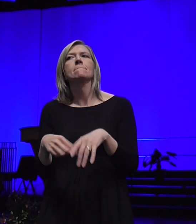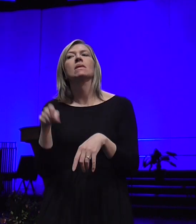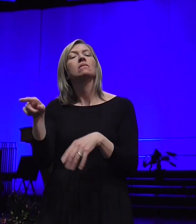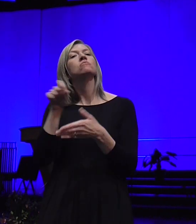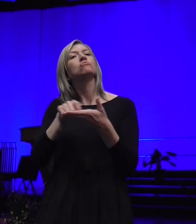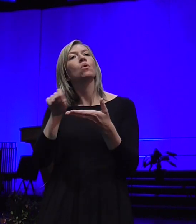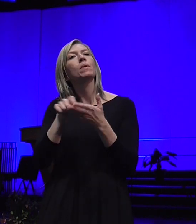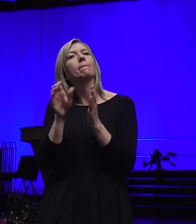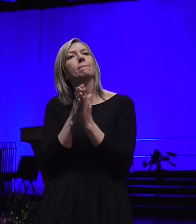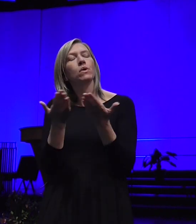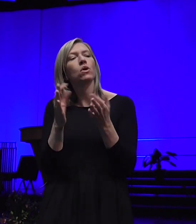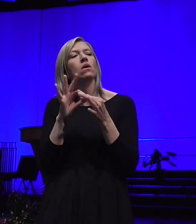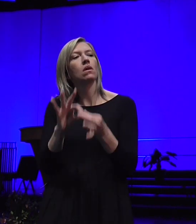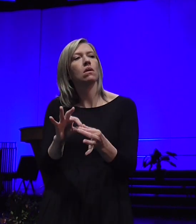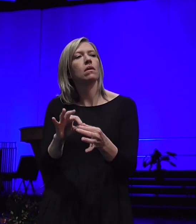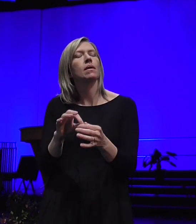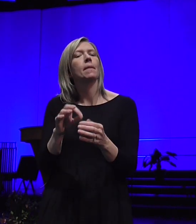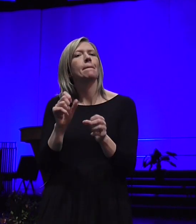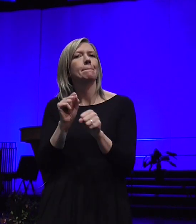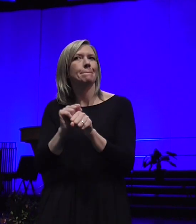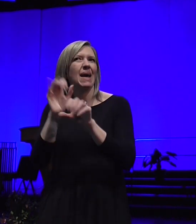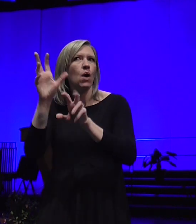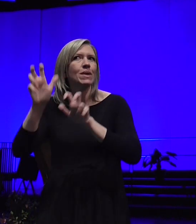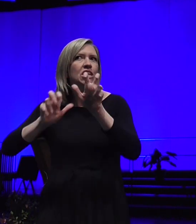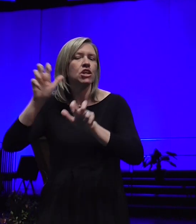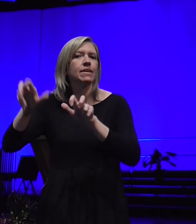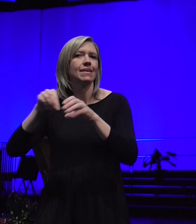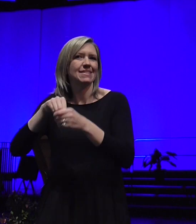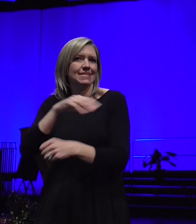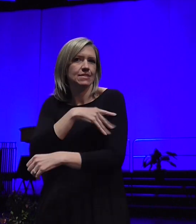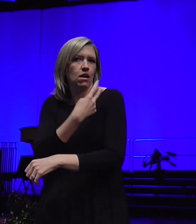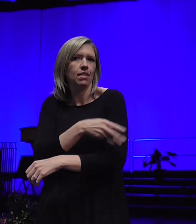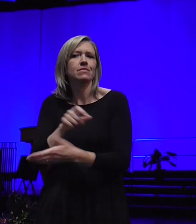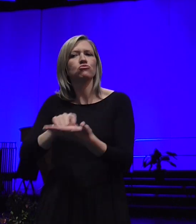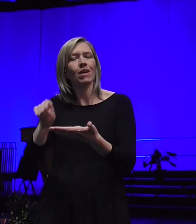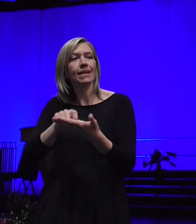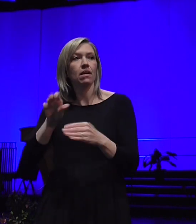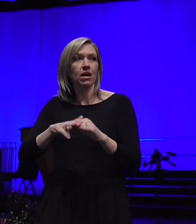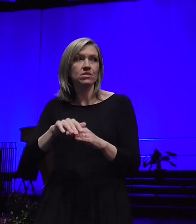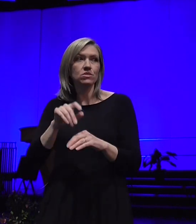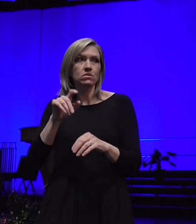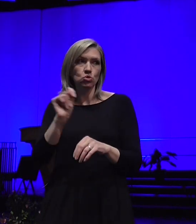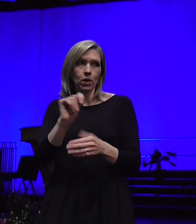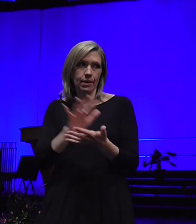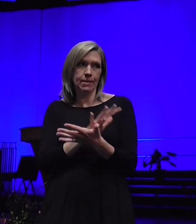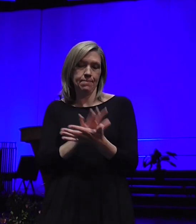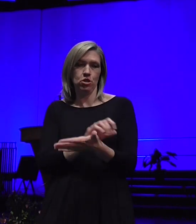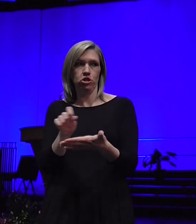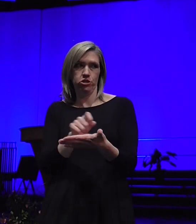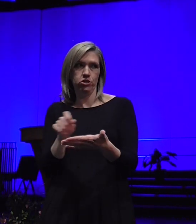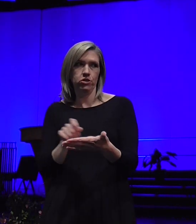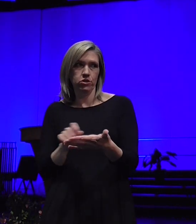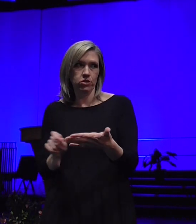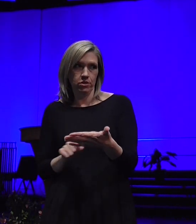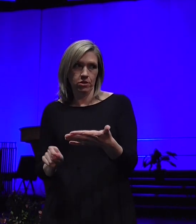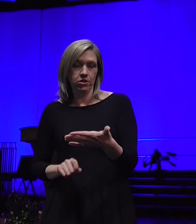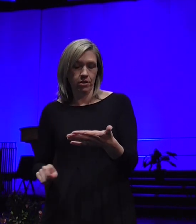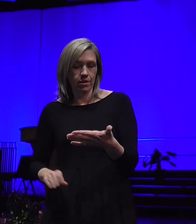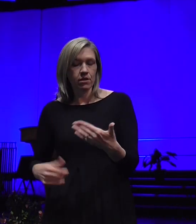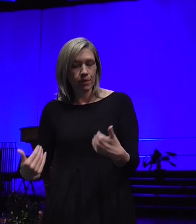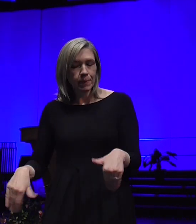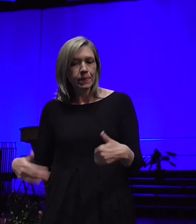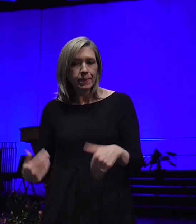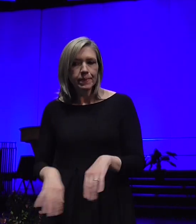book called Mountaineering in Scotland. And he was writing it on rough toilet paper. That's how he was spending his time.